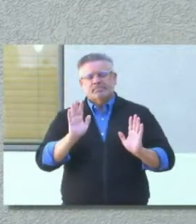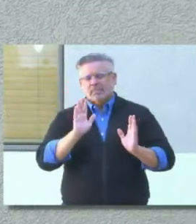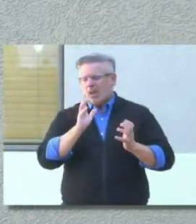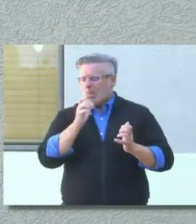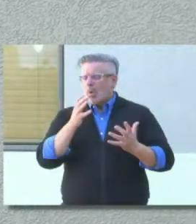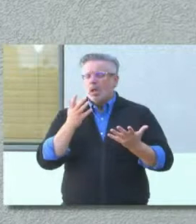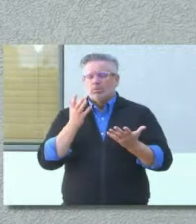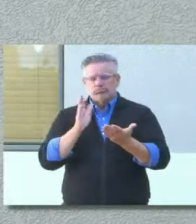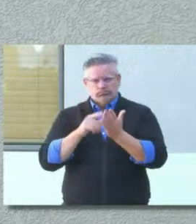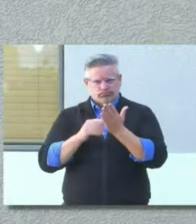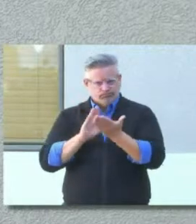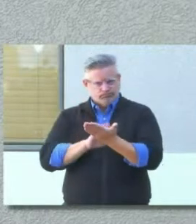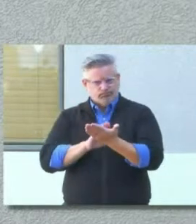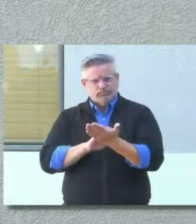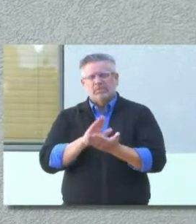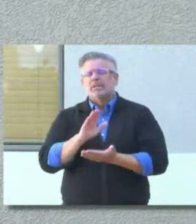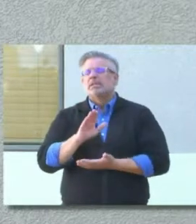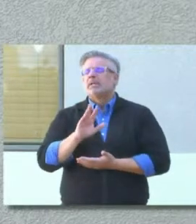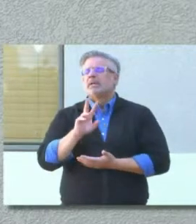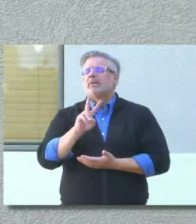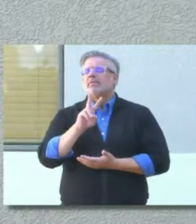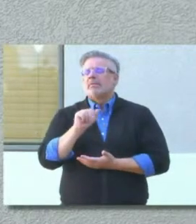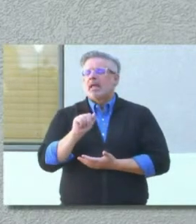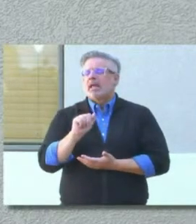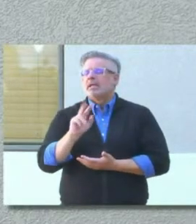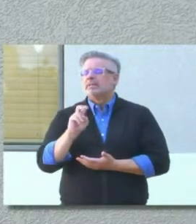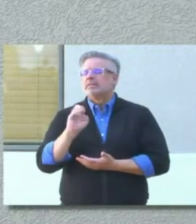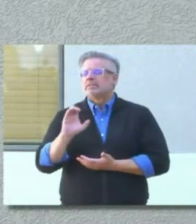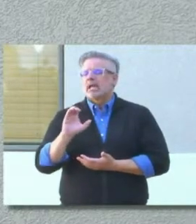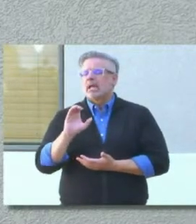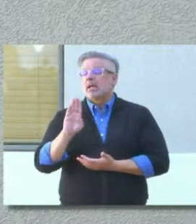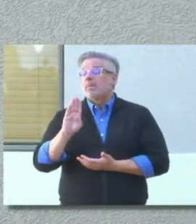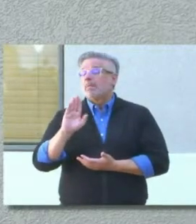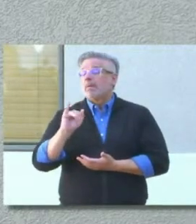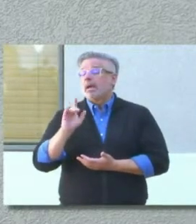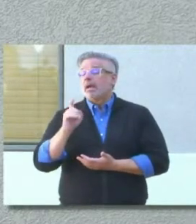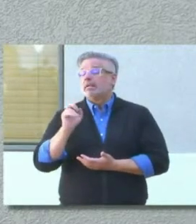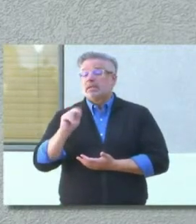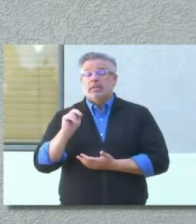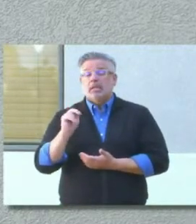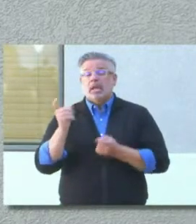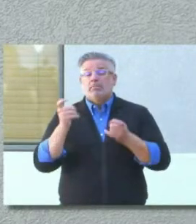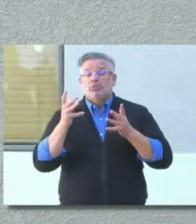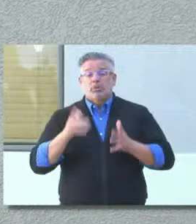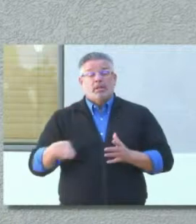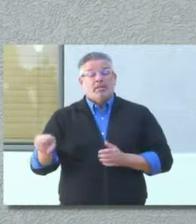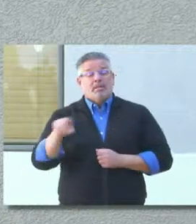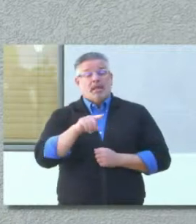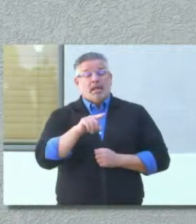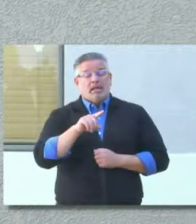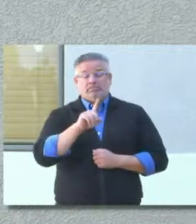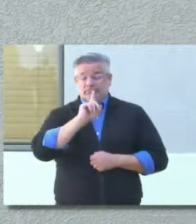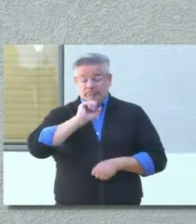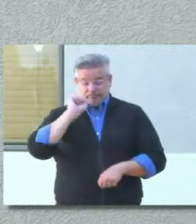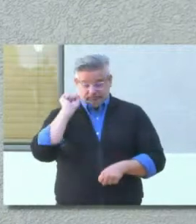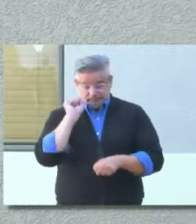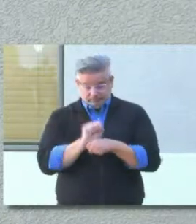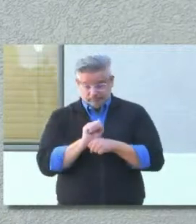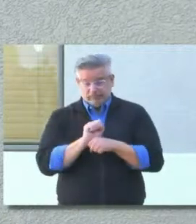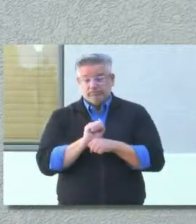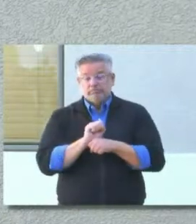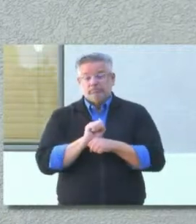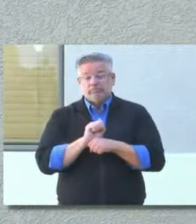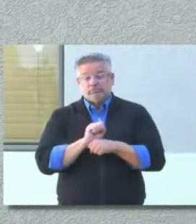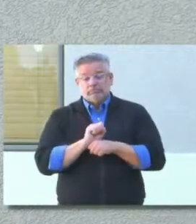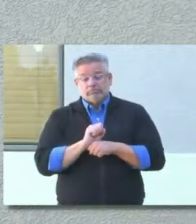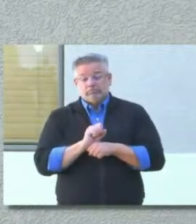applaud Secretary of the VA. I want to thank the Biden administration. They quite literally picked up the